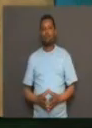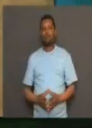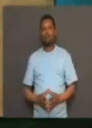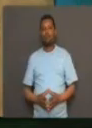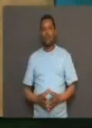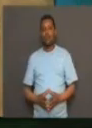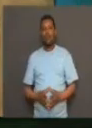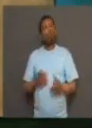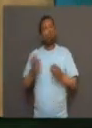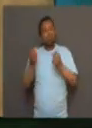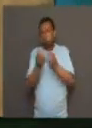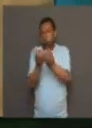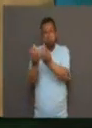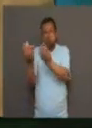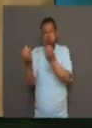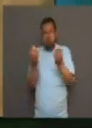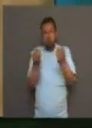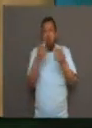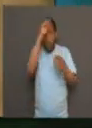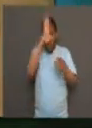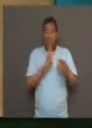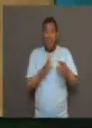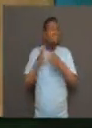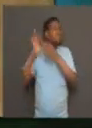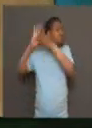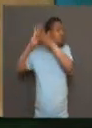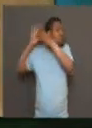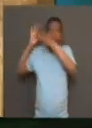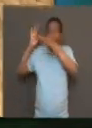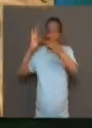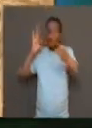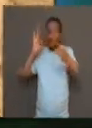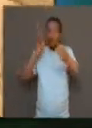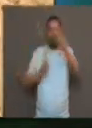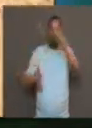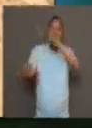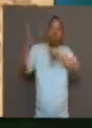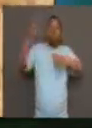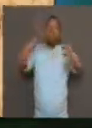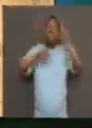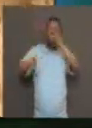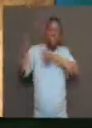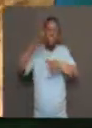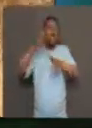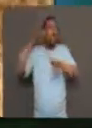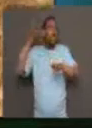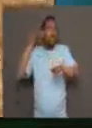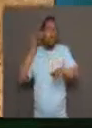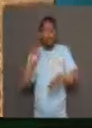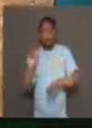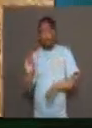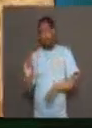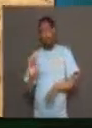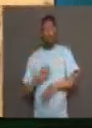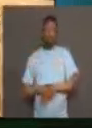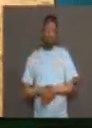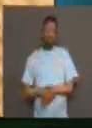For the majority of human history, the population has been small.